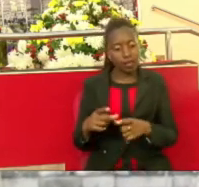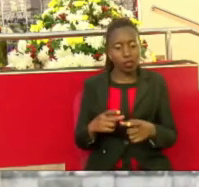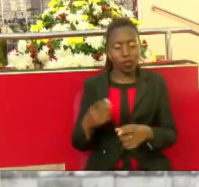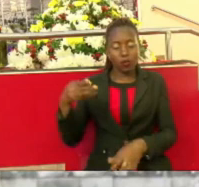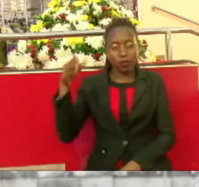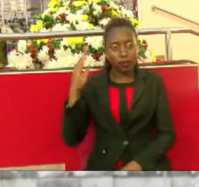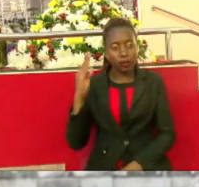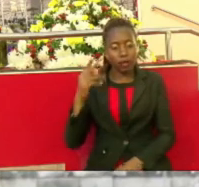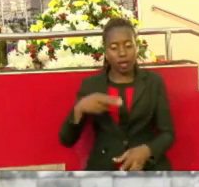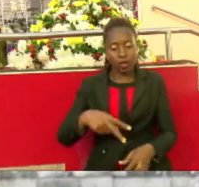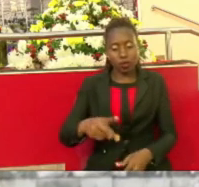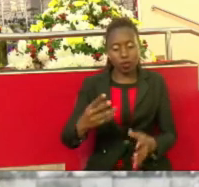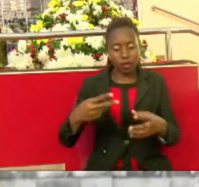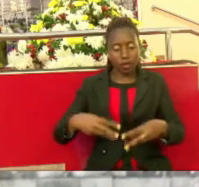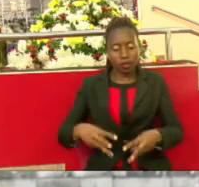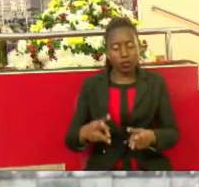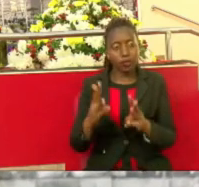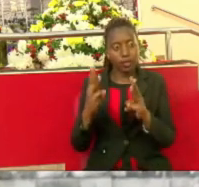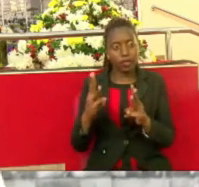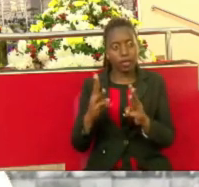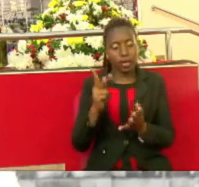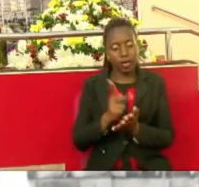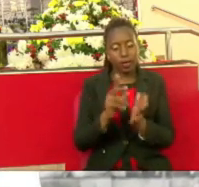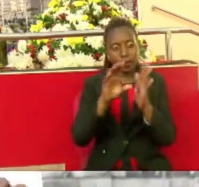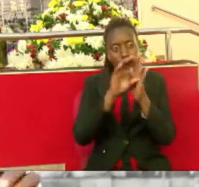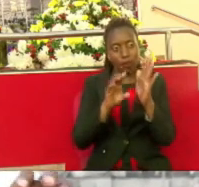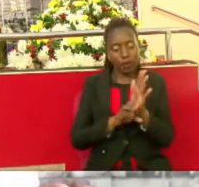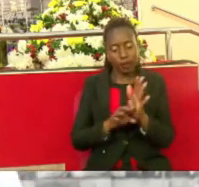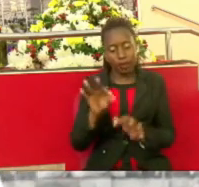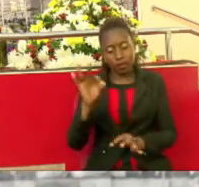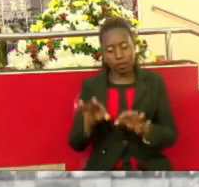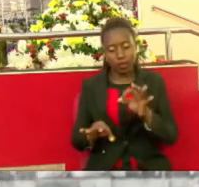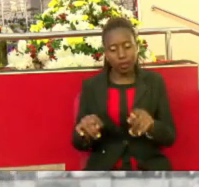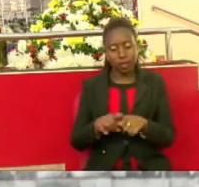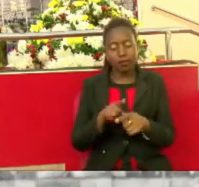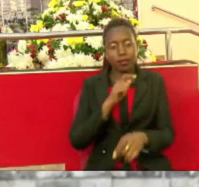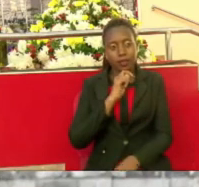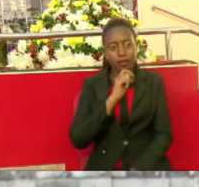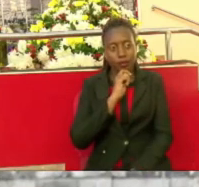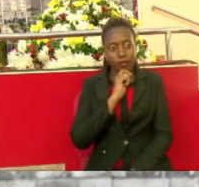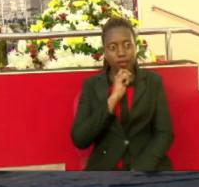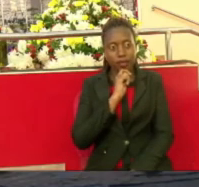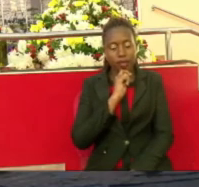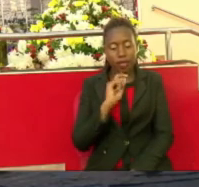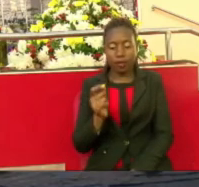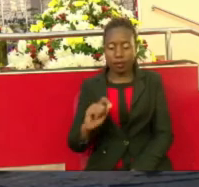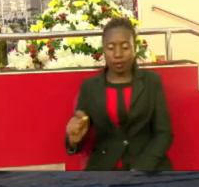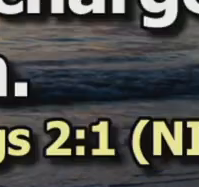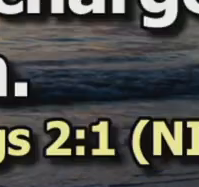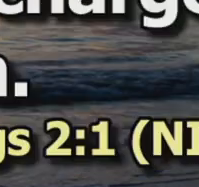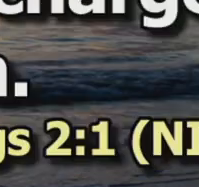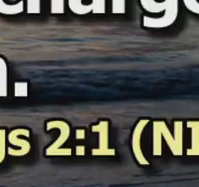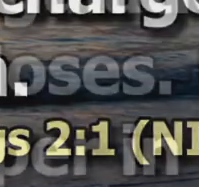ways, to keep his statutes, his commandments, his judgments, and his testimonies. As it is written in the law of Moses, that you may